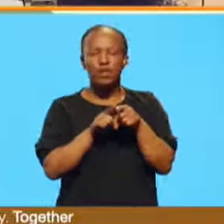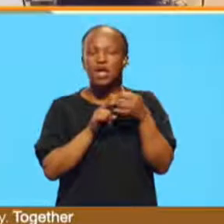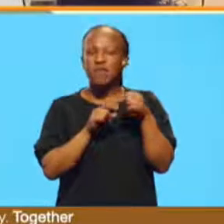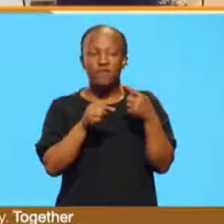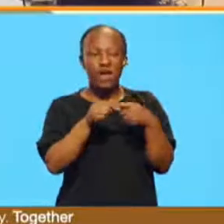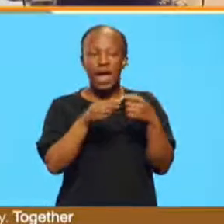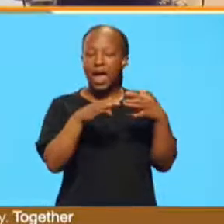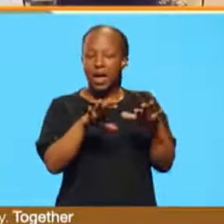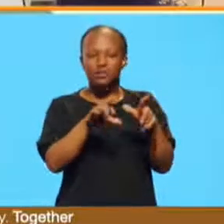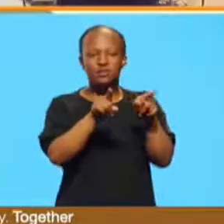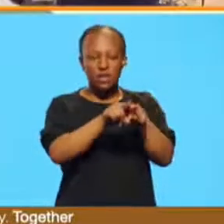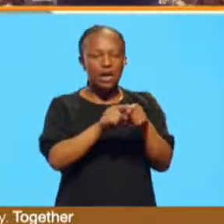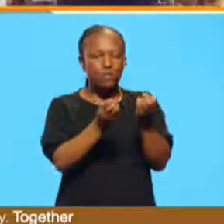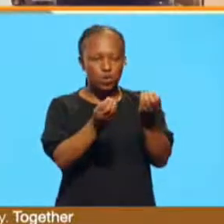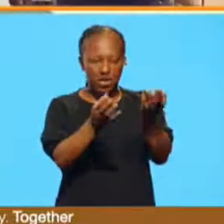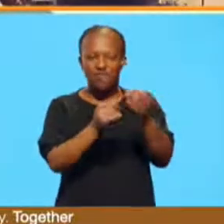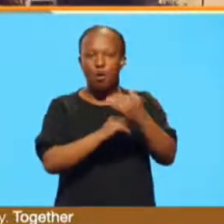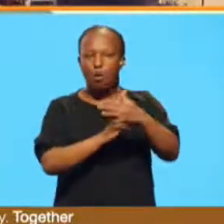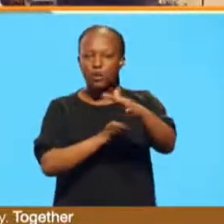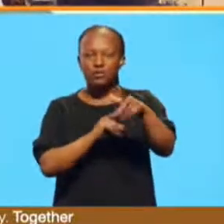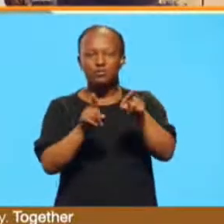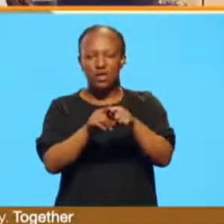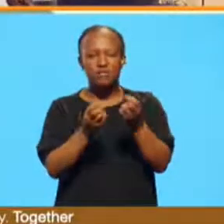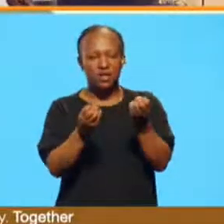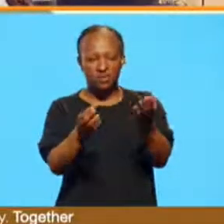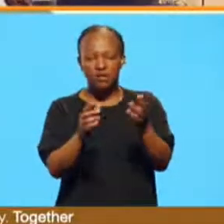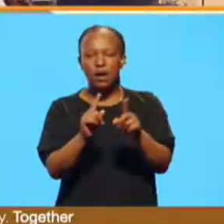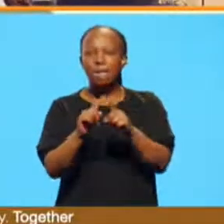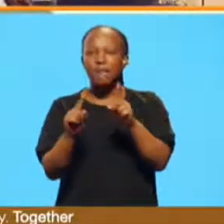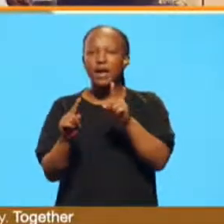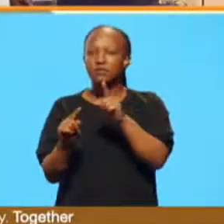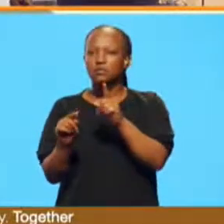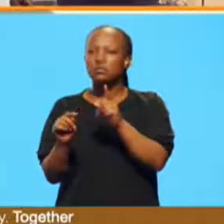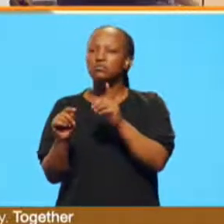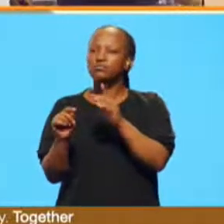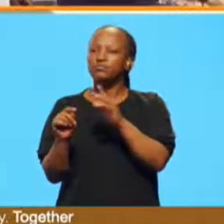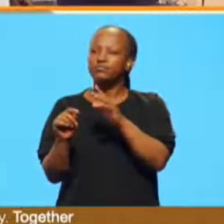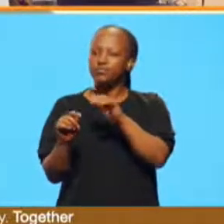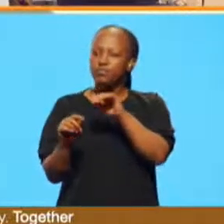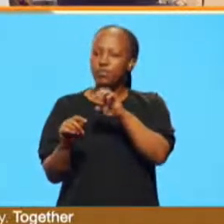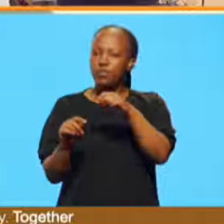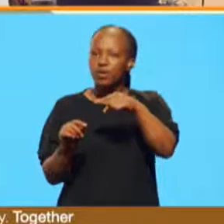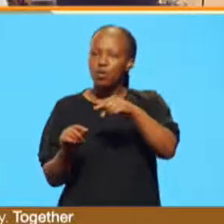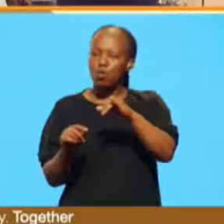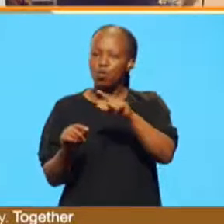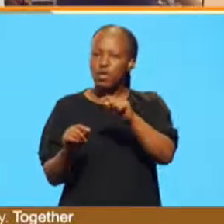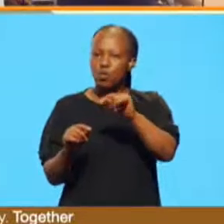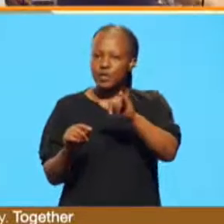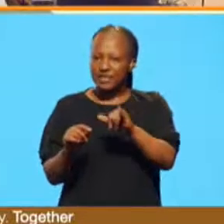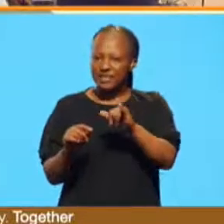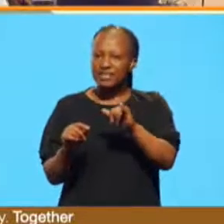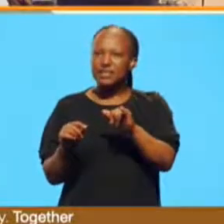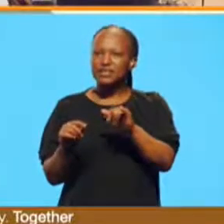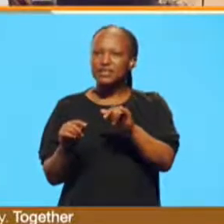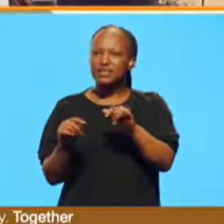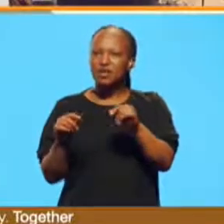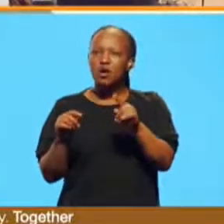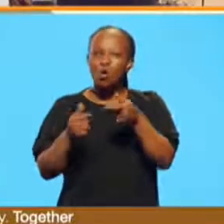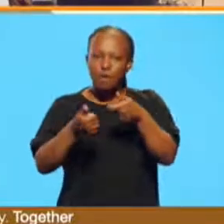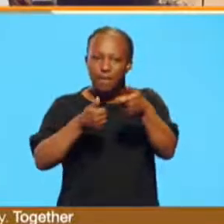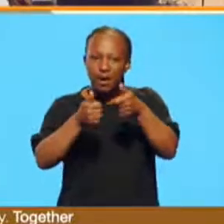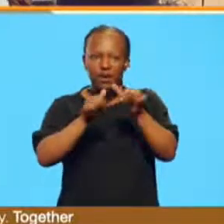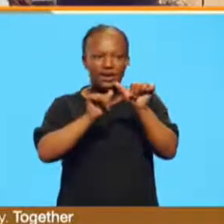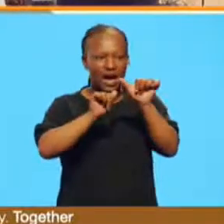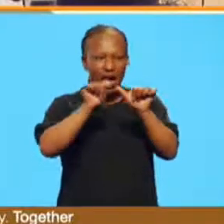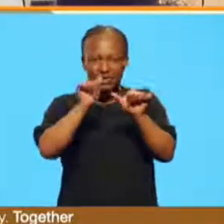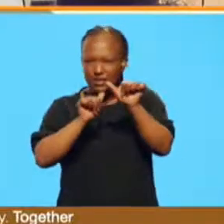X, it's X, if it's water, it's water. But equity says go back, do a need assessment of all these people that